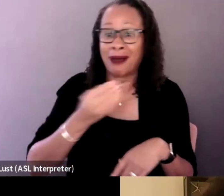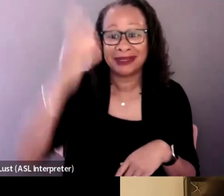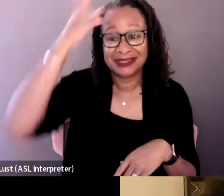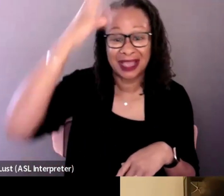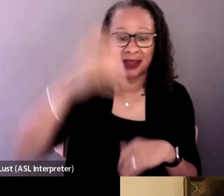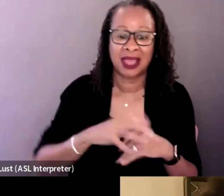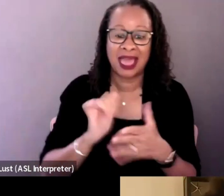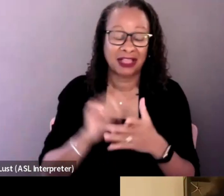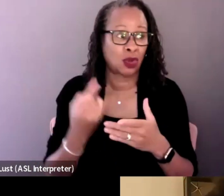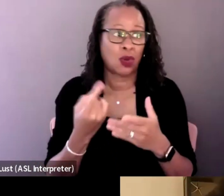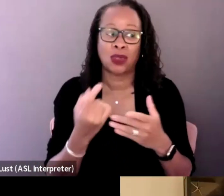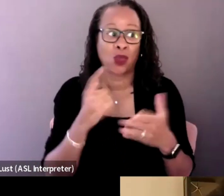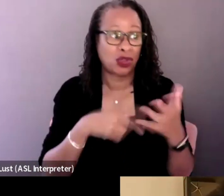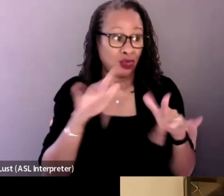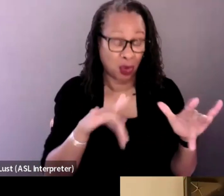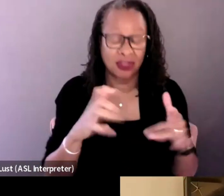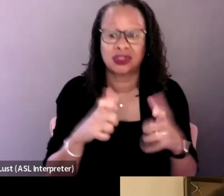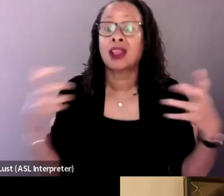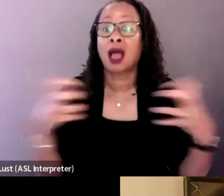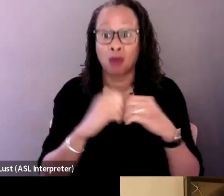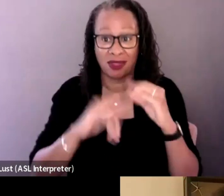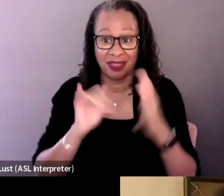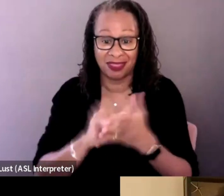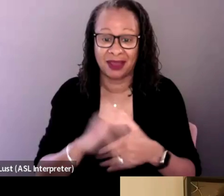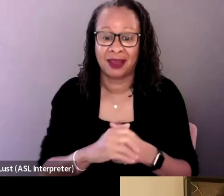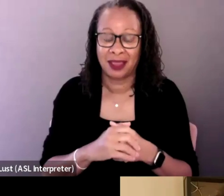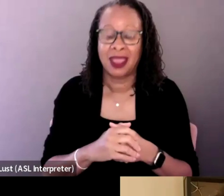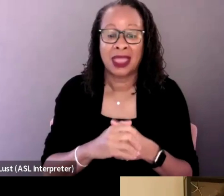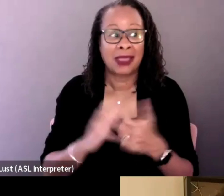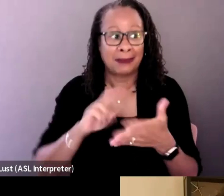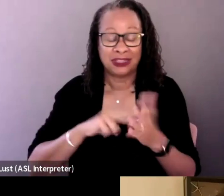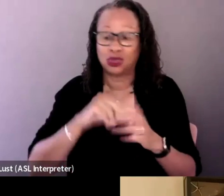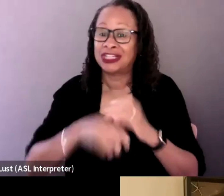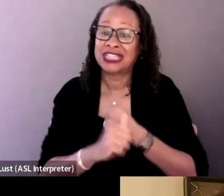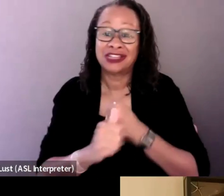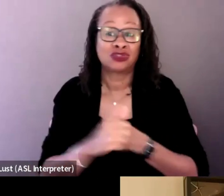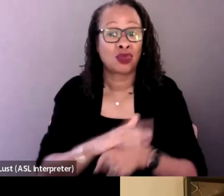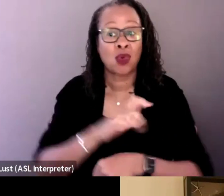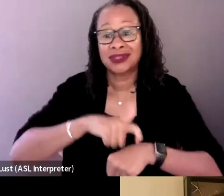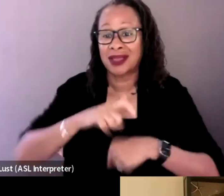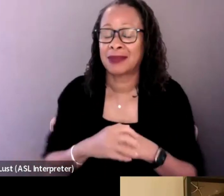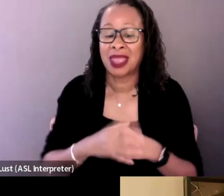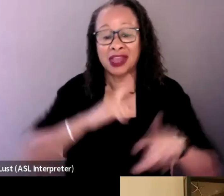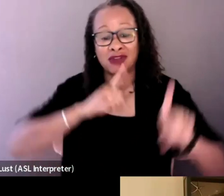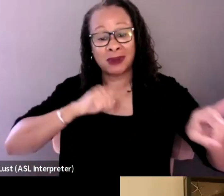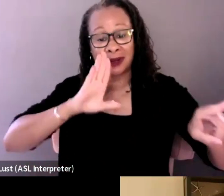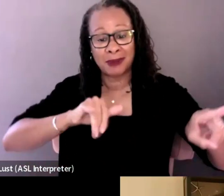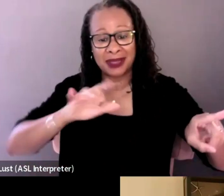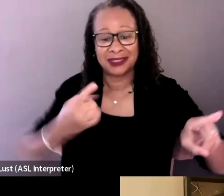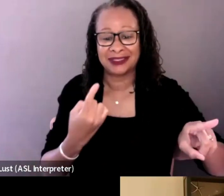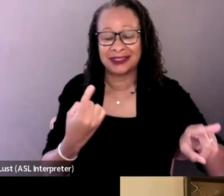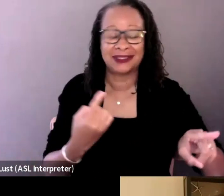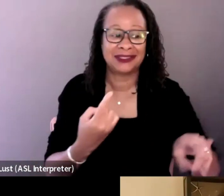what you recorded. It was way more than that. And I was like, but that means you were in danger. Why didn't you tell me about that? And he responded by saying, I put